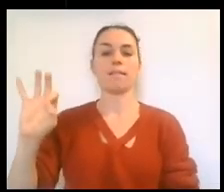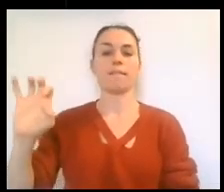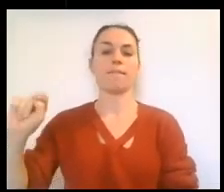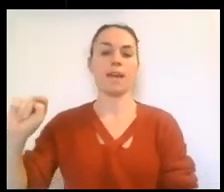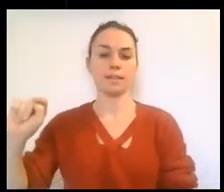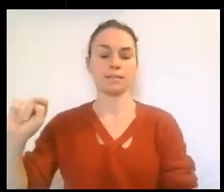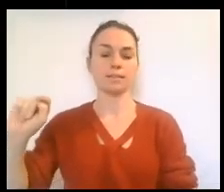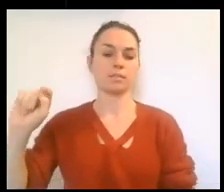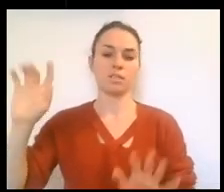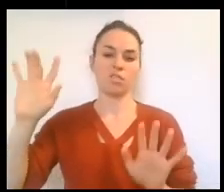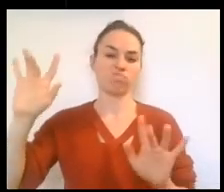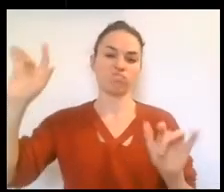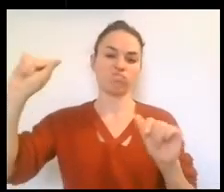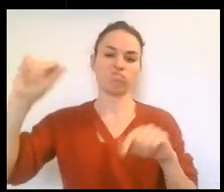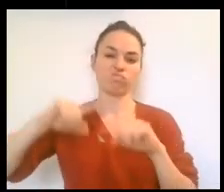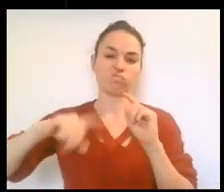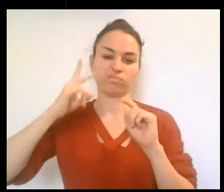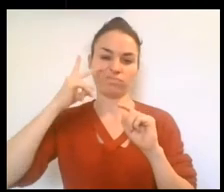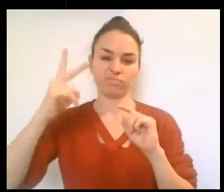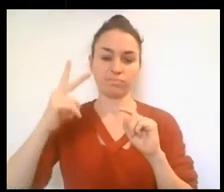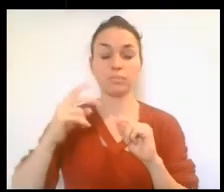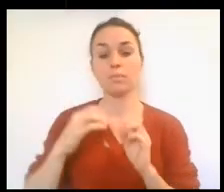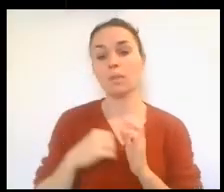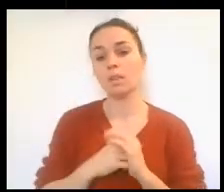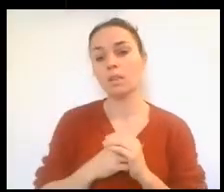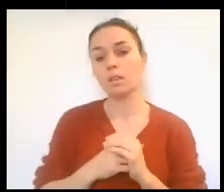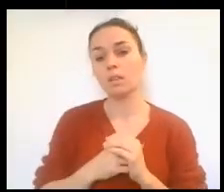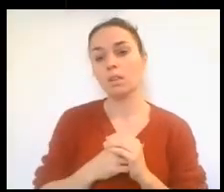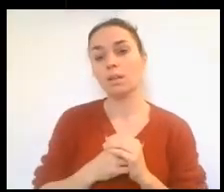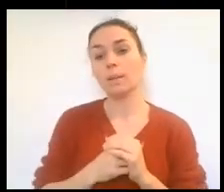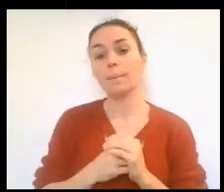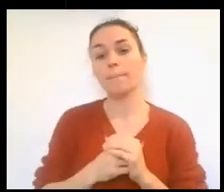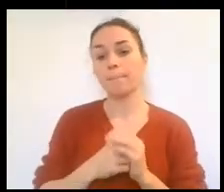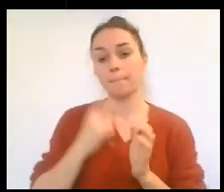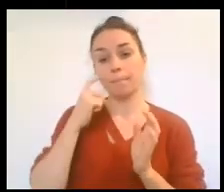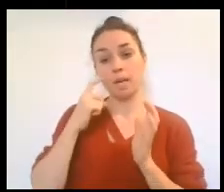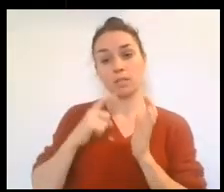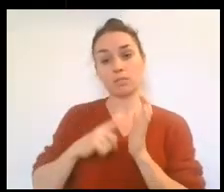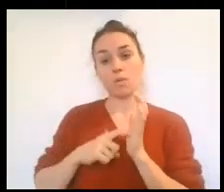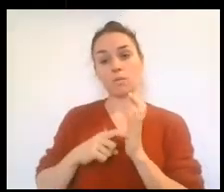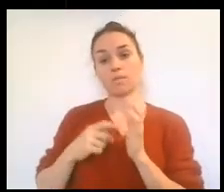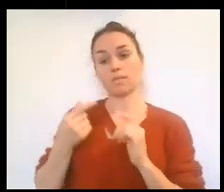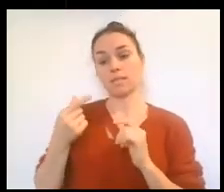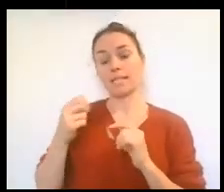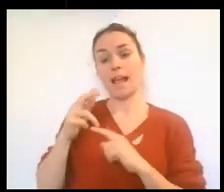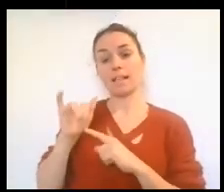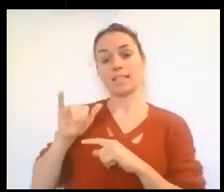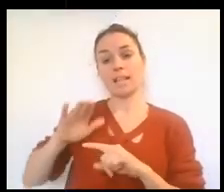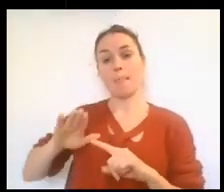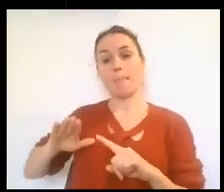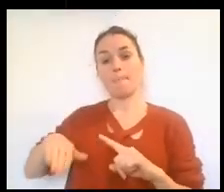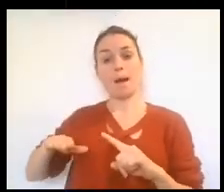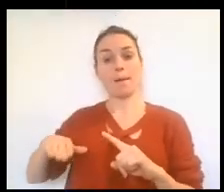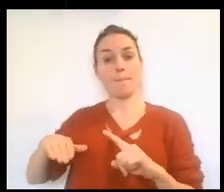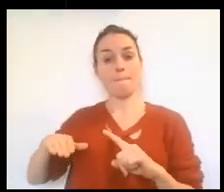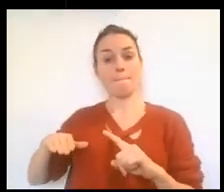these galaxies look like down here, which are the galaxies that existed shortly after the Big